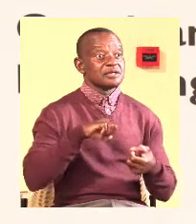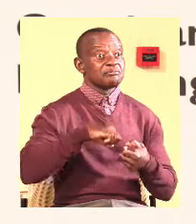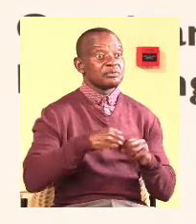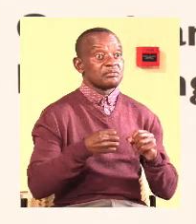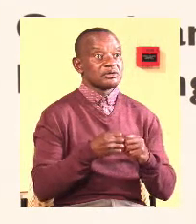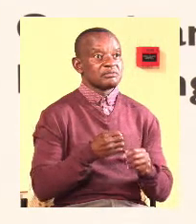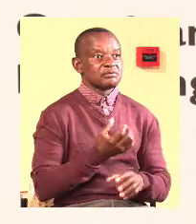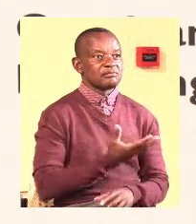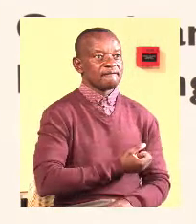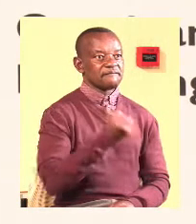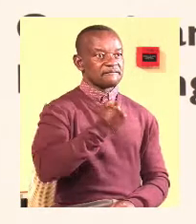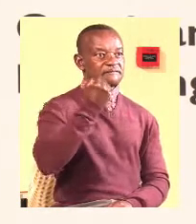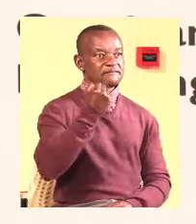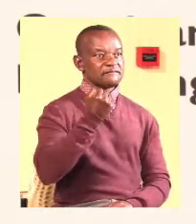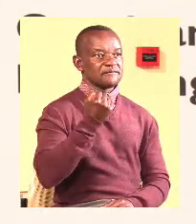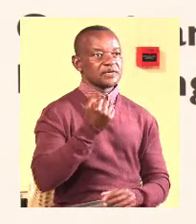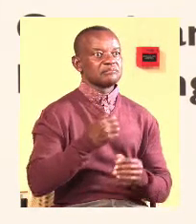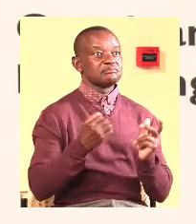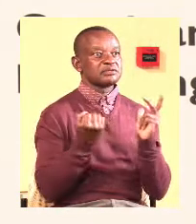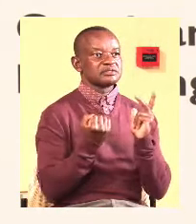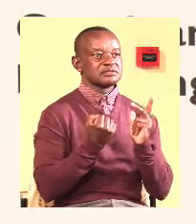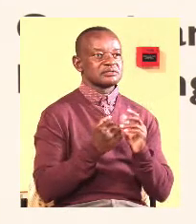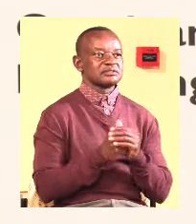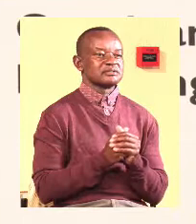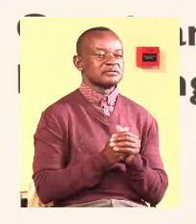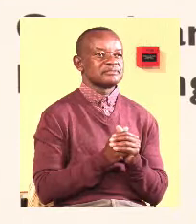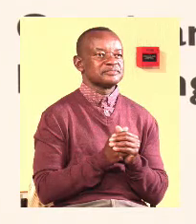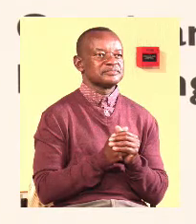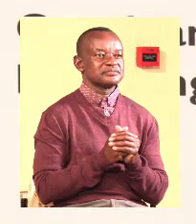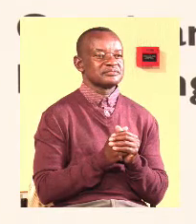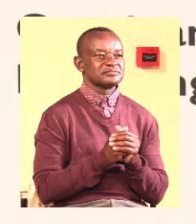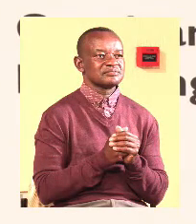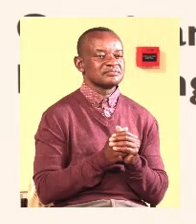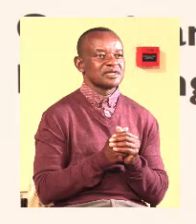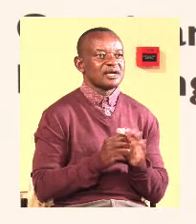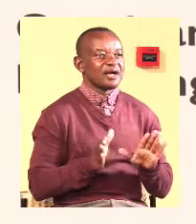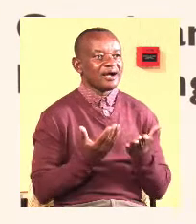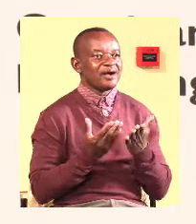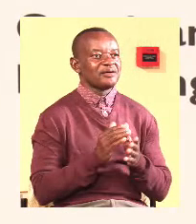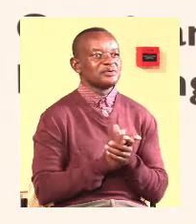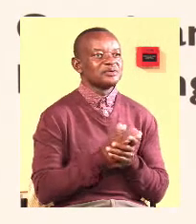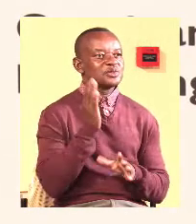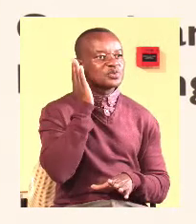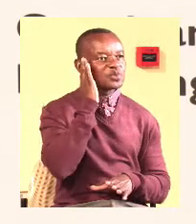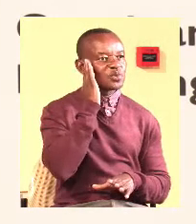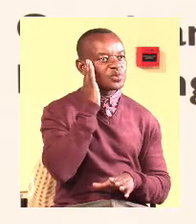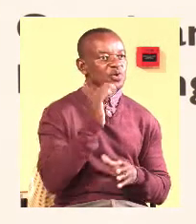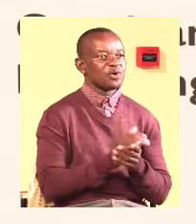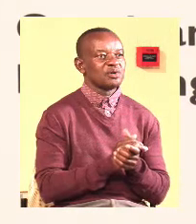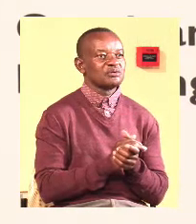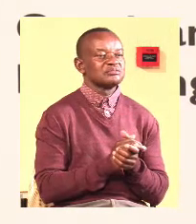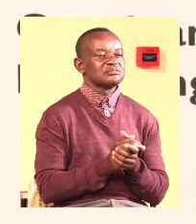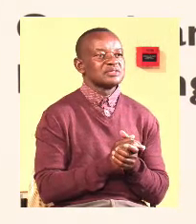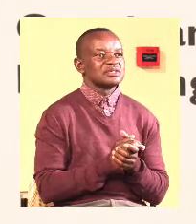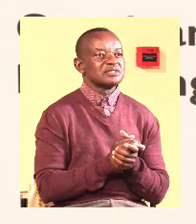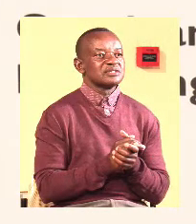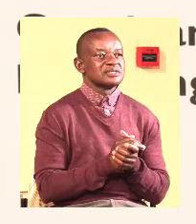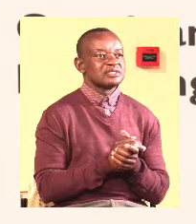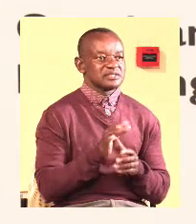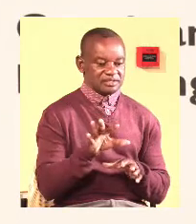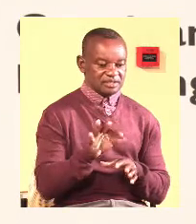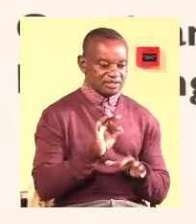you identify the underlying causes to a specific crime, and you together with the community, that specific